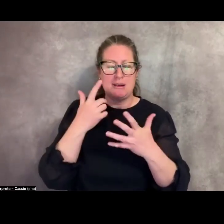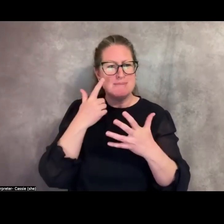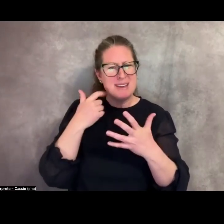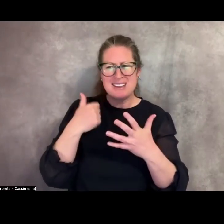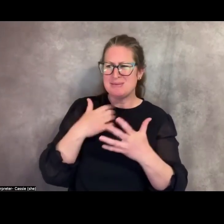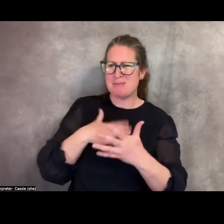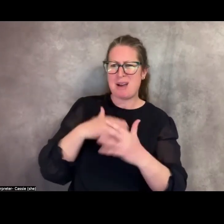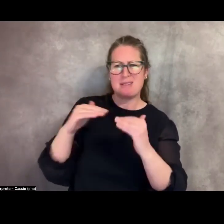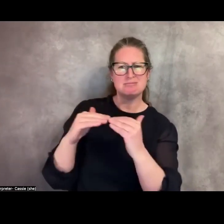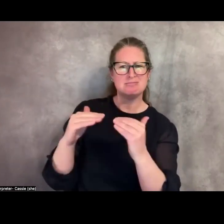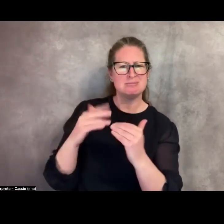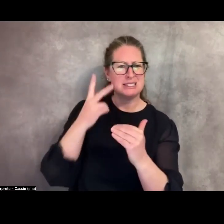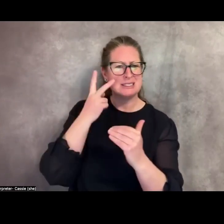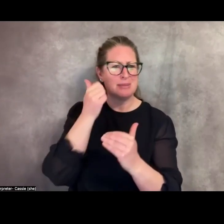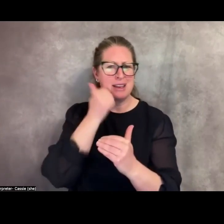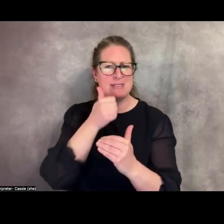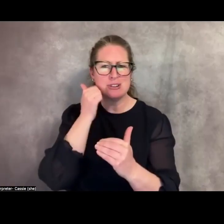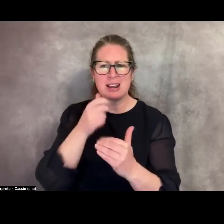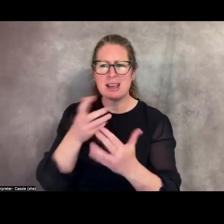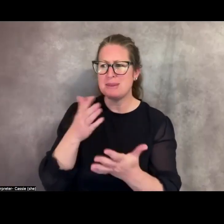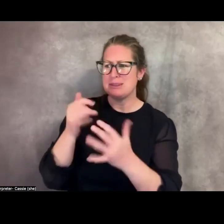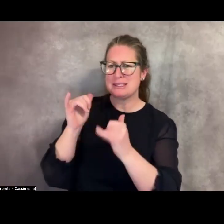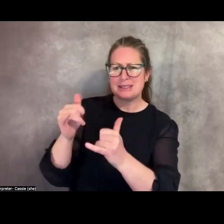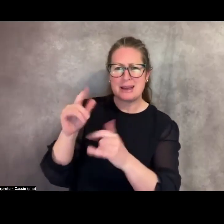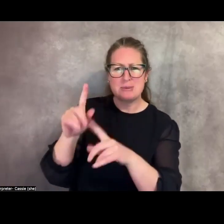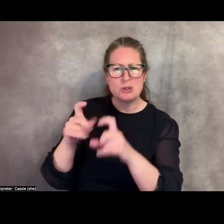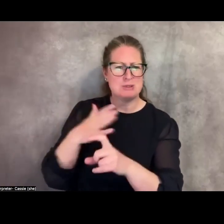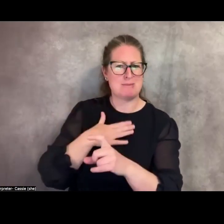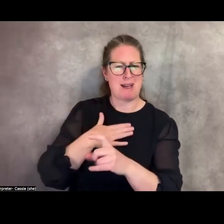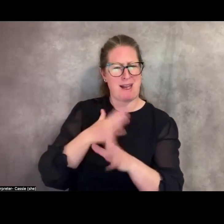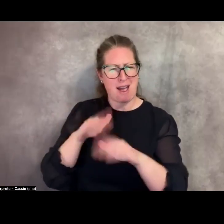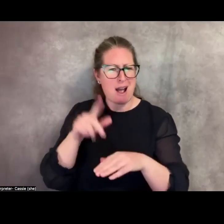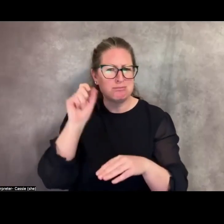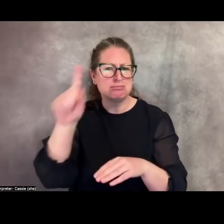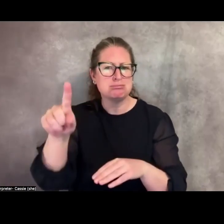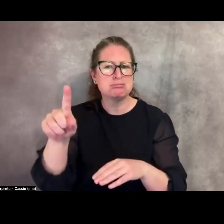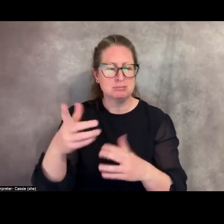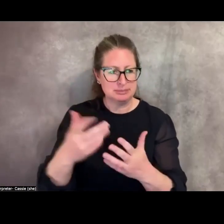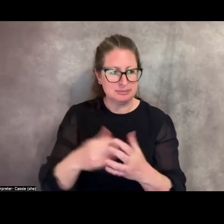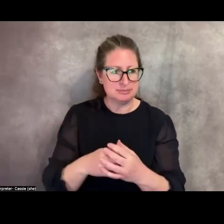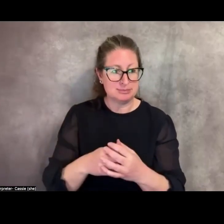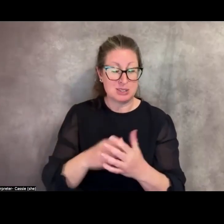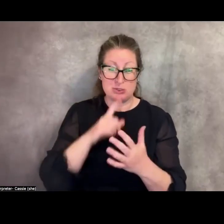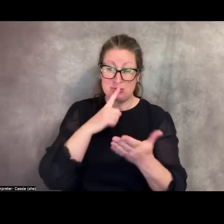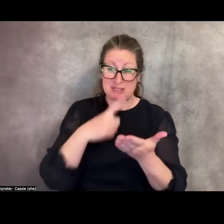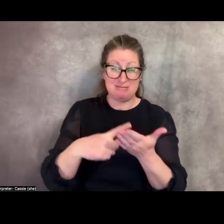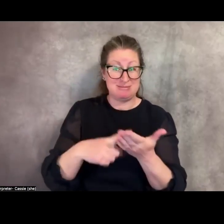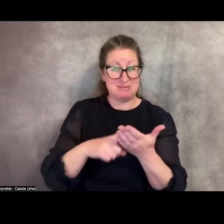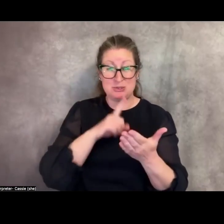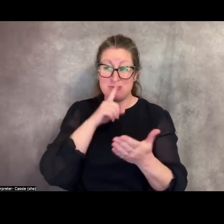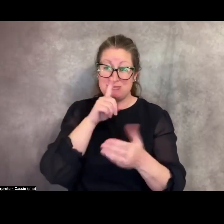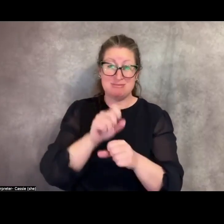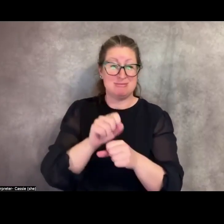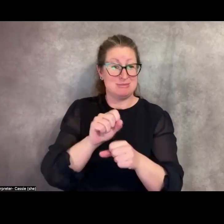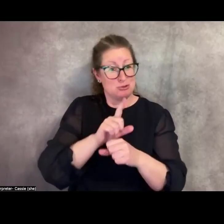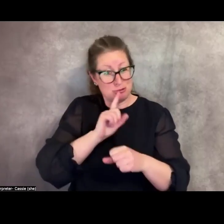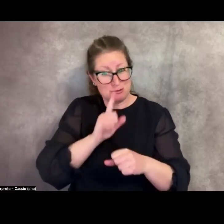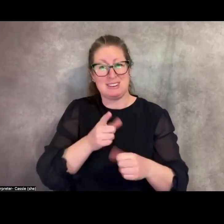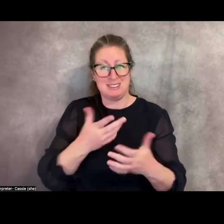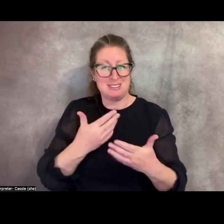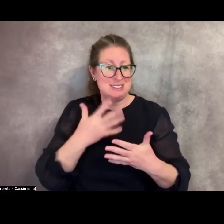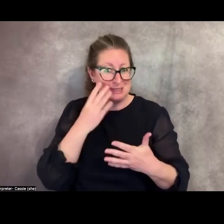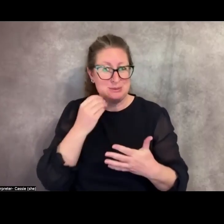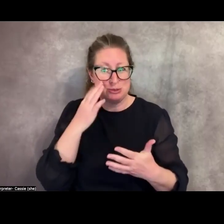day. And maybe they had the same concerns as I do. We talked about real life experiences. We would bring up a topic and